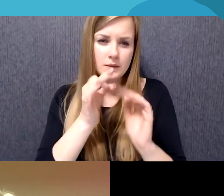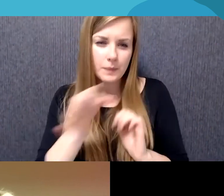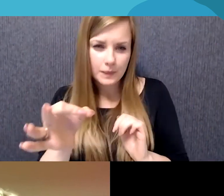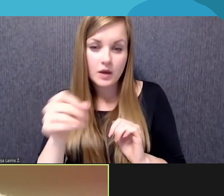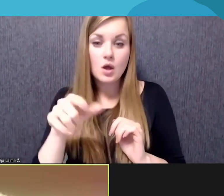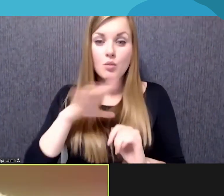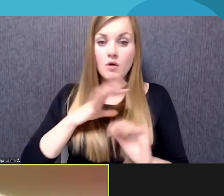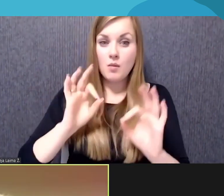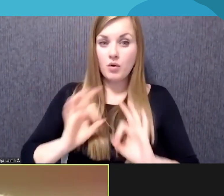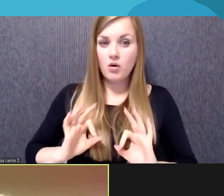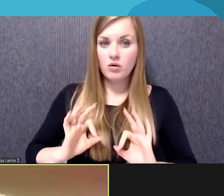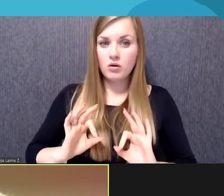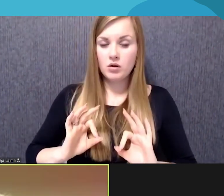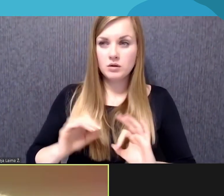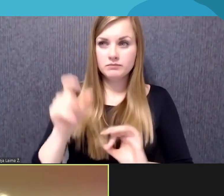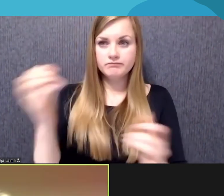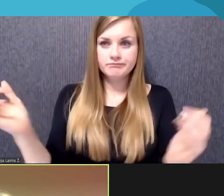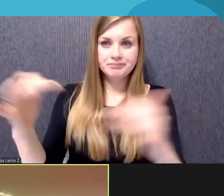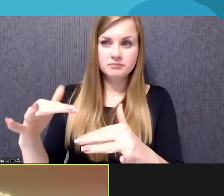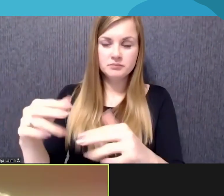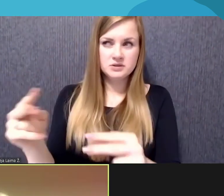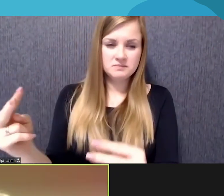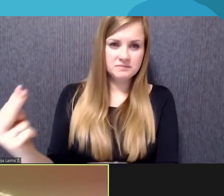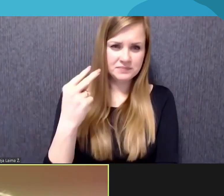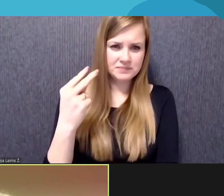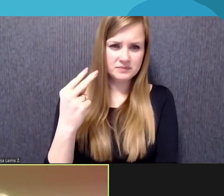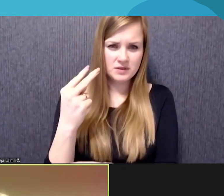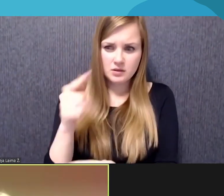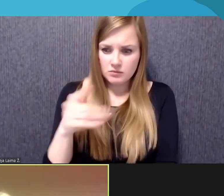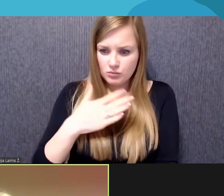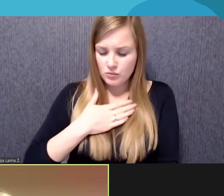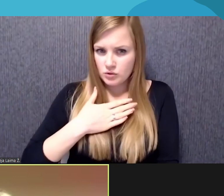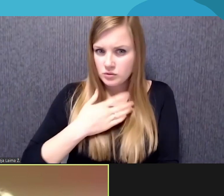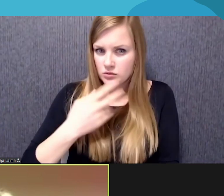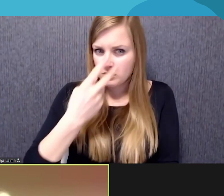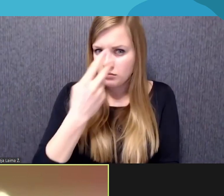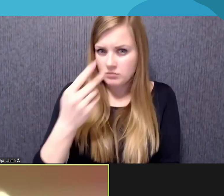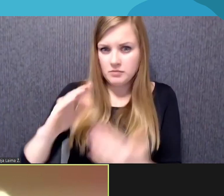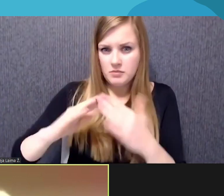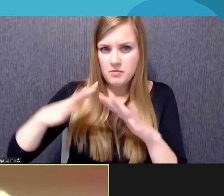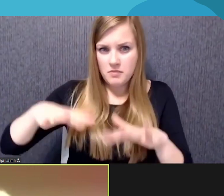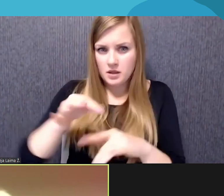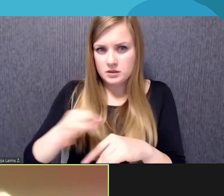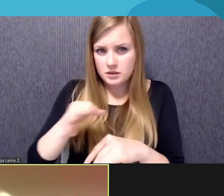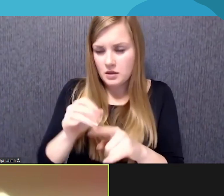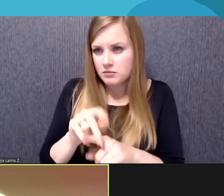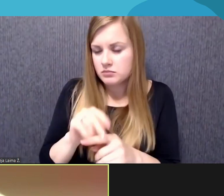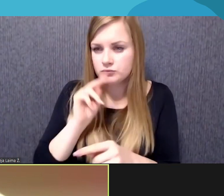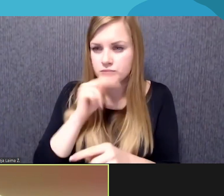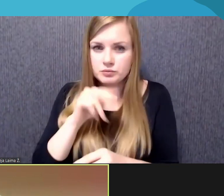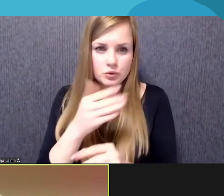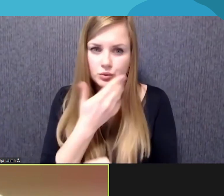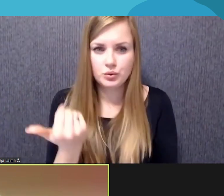Some time ago, I had training for prosecutors, and these prosecutors were as